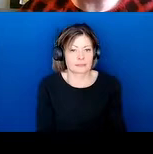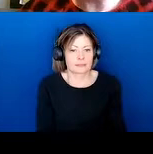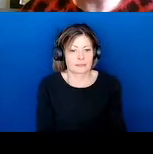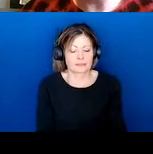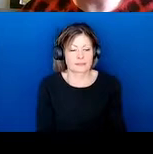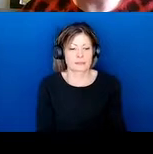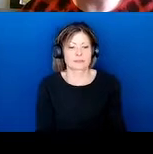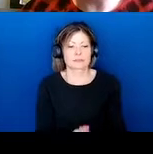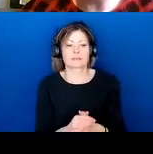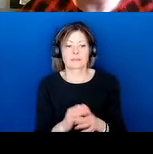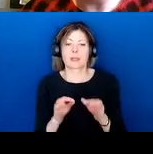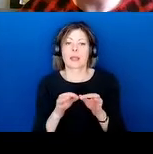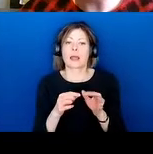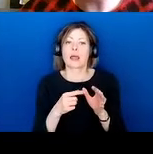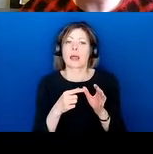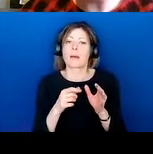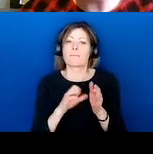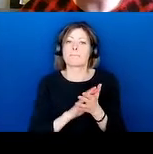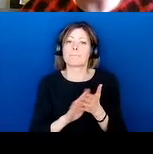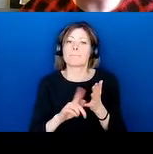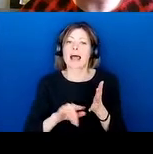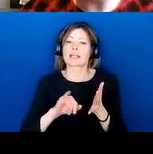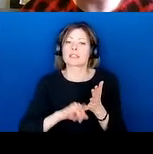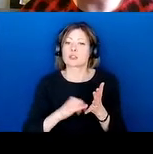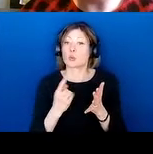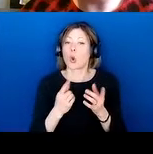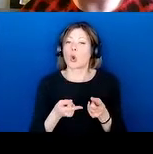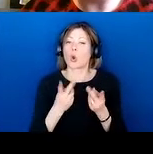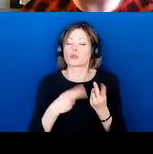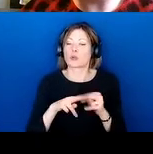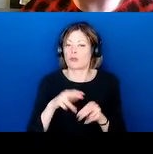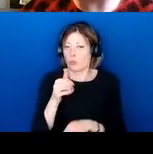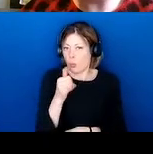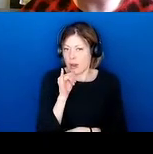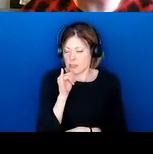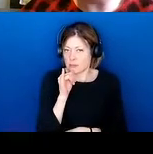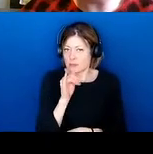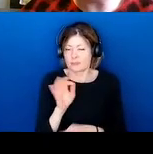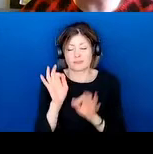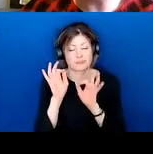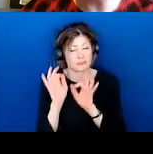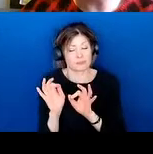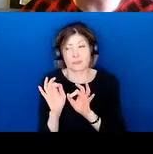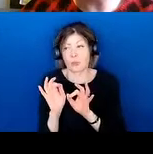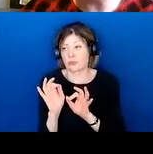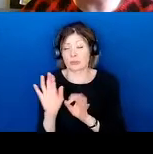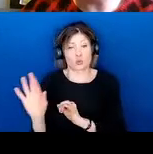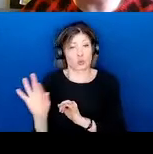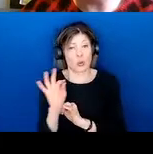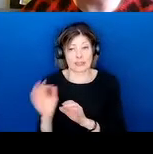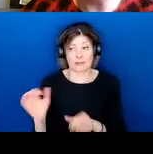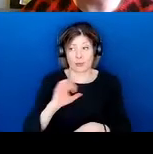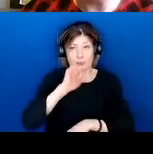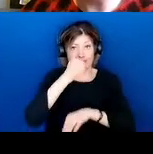Bacchus, the god of wine, is a fitting choice for Painshill Park with its productive vineyard.